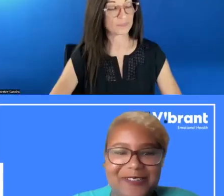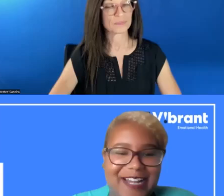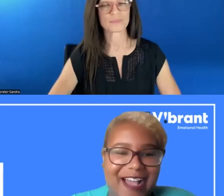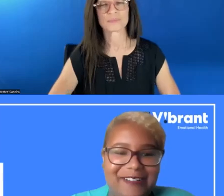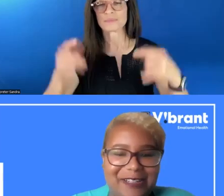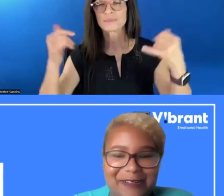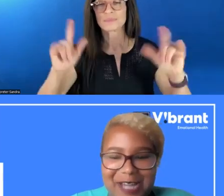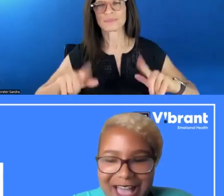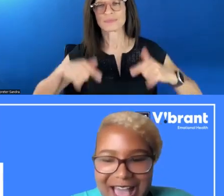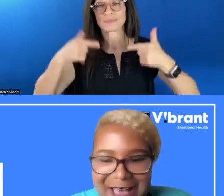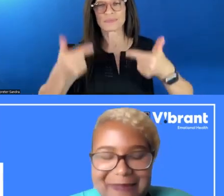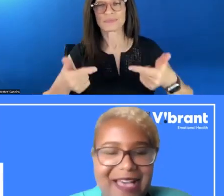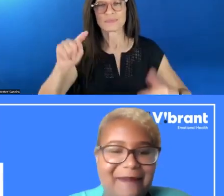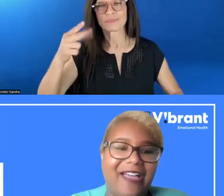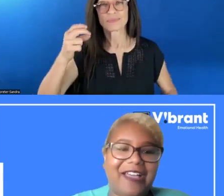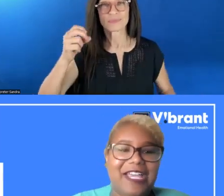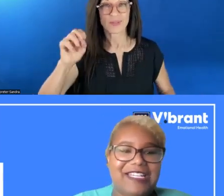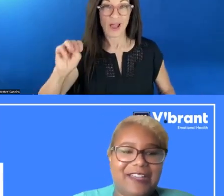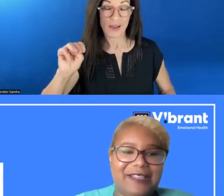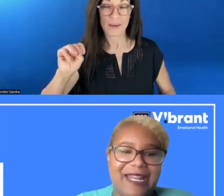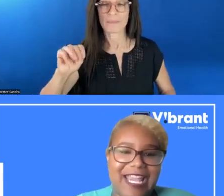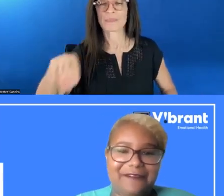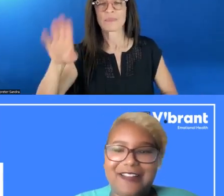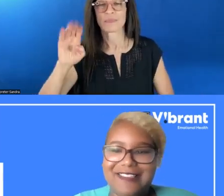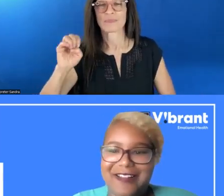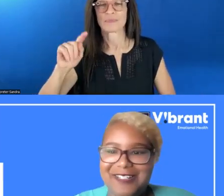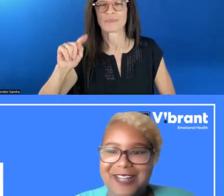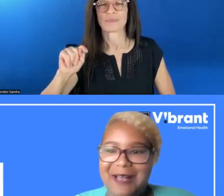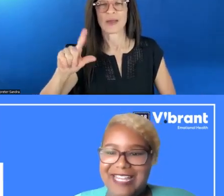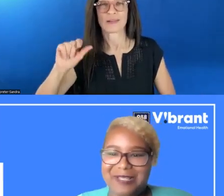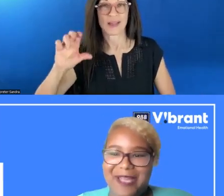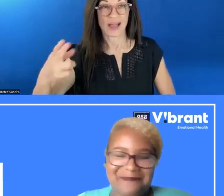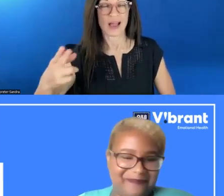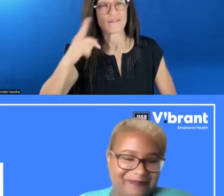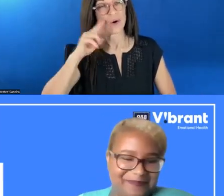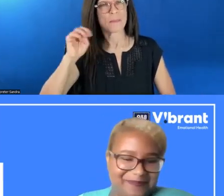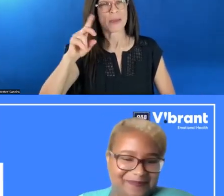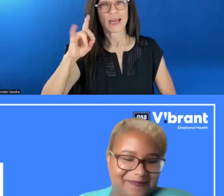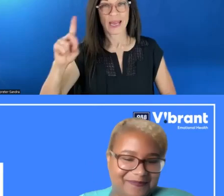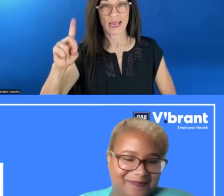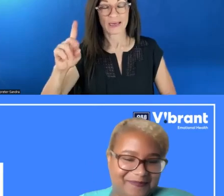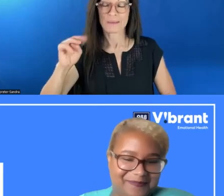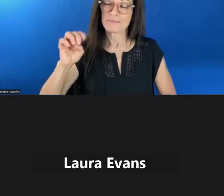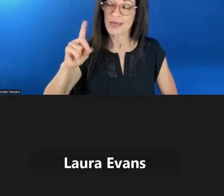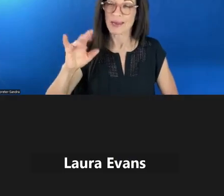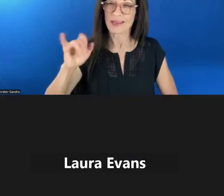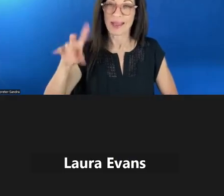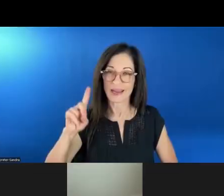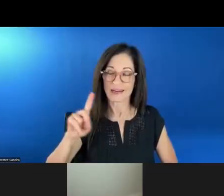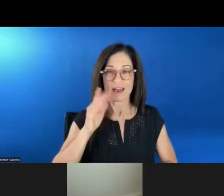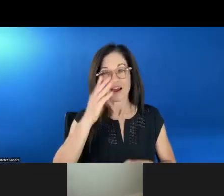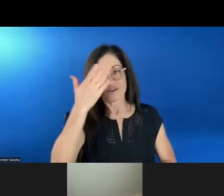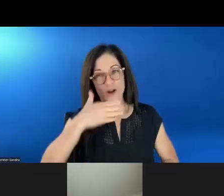to turn it over now to Tom Betlock to give us Medicaid front and center. Tom, take us away. Laura,